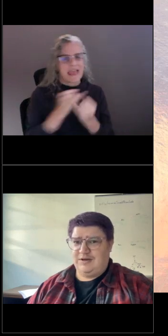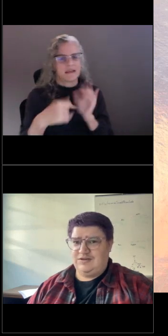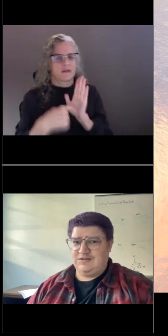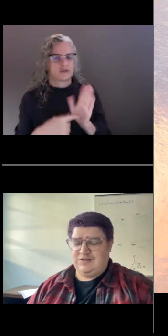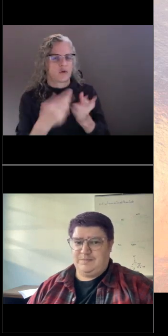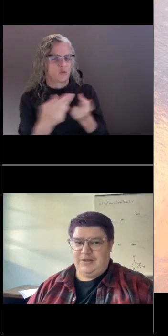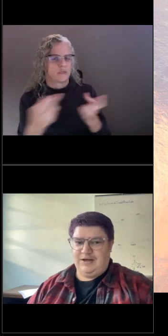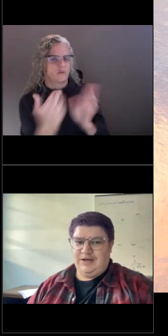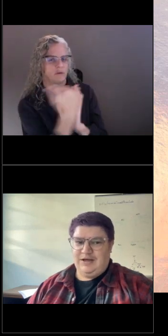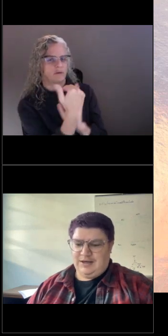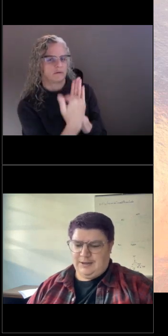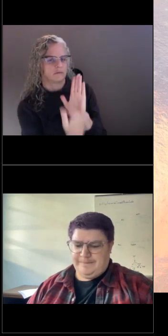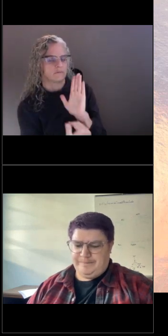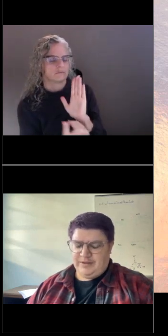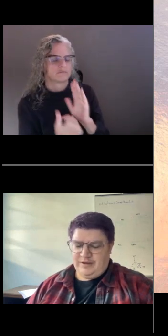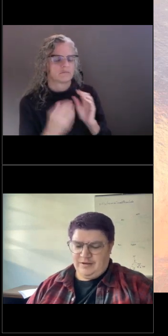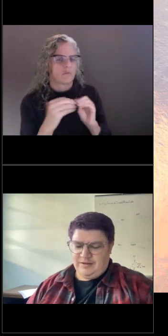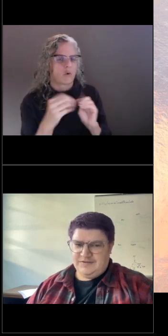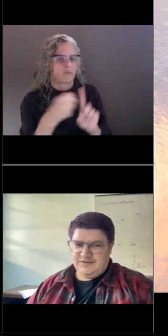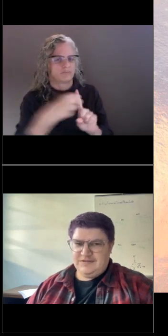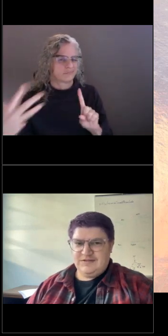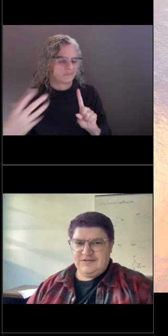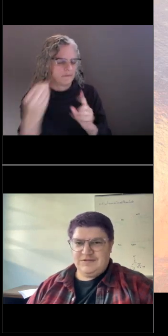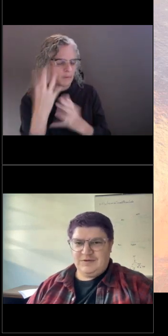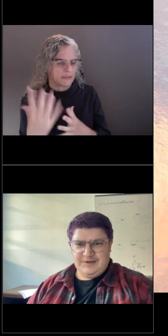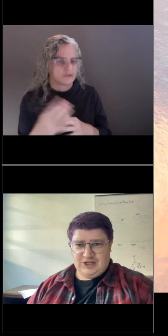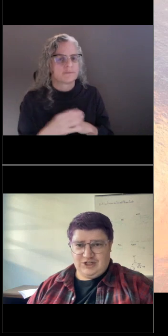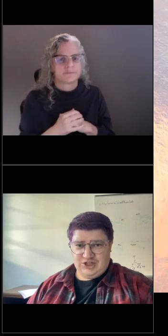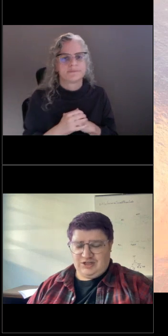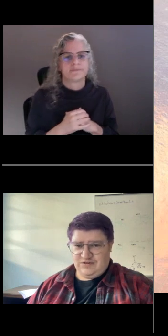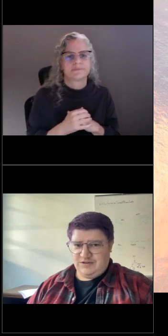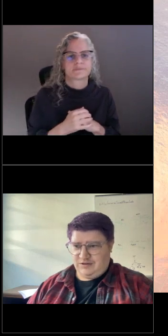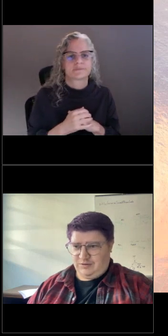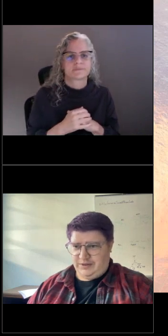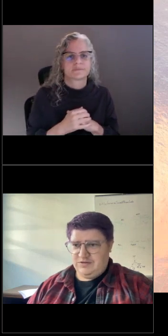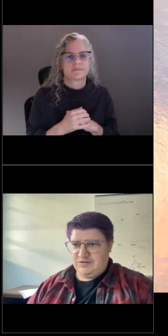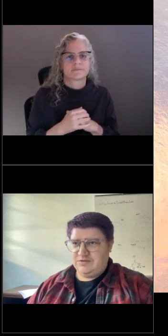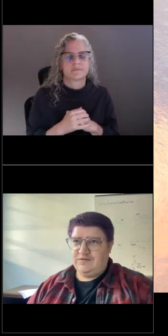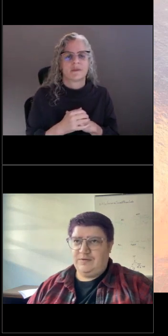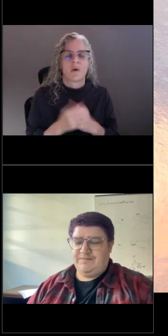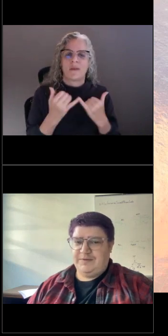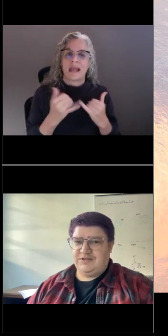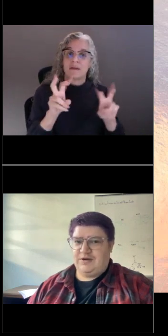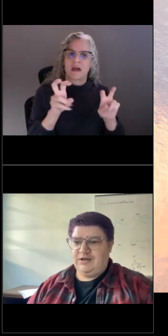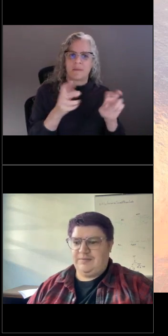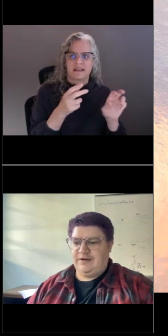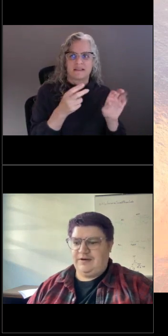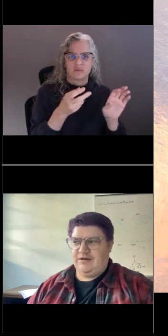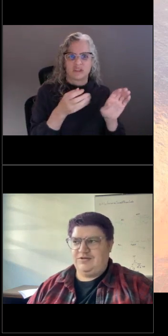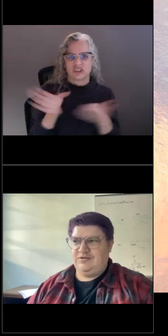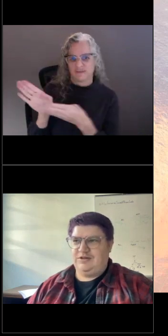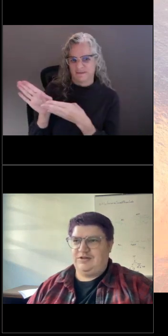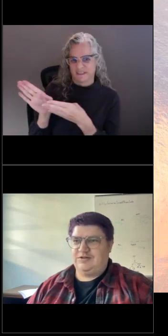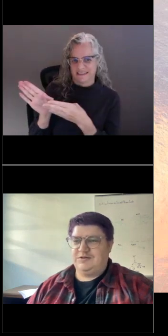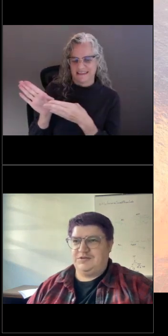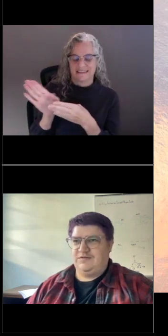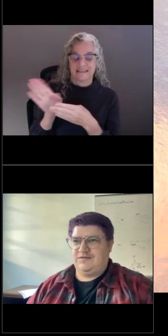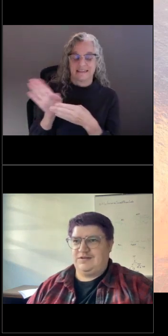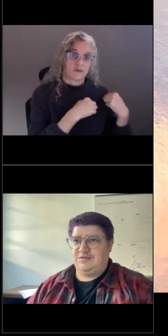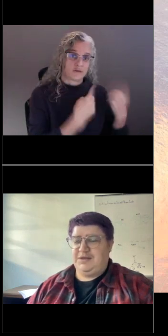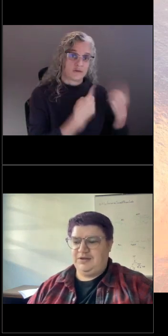extensively about these things, but this is going to be changing gears a little bit. So far we've been talking about how to